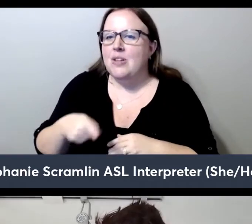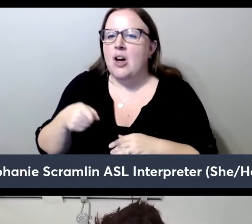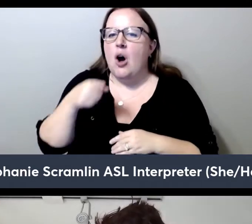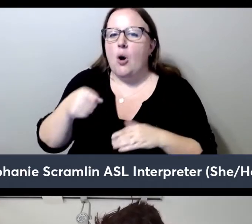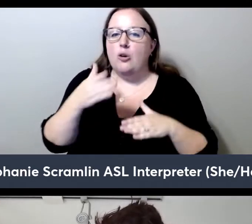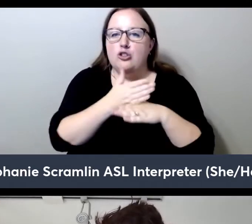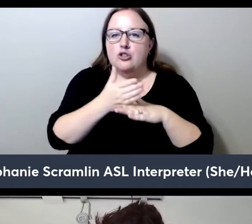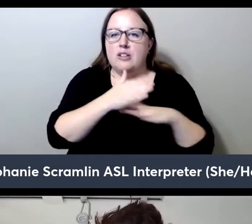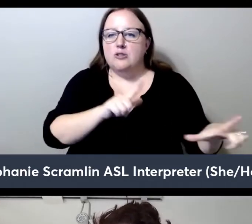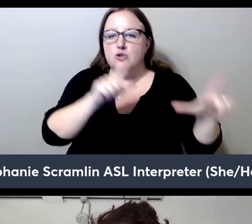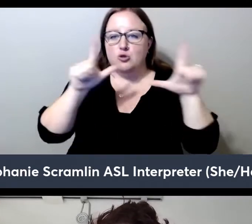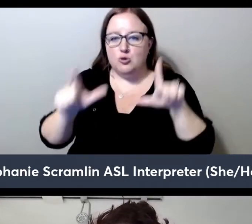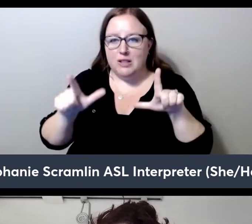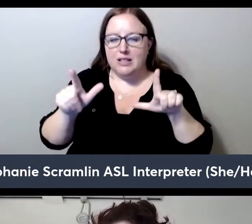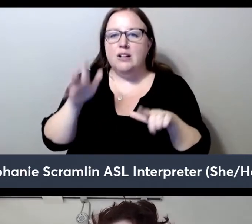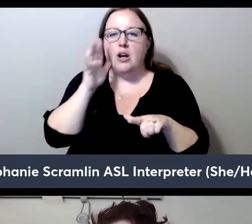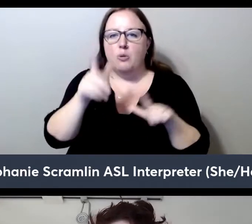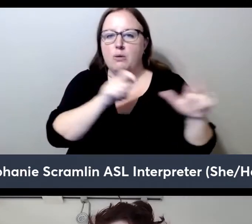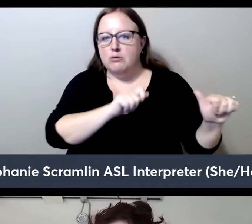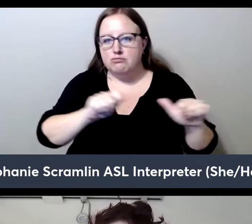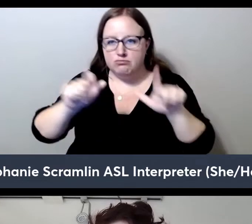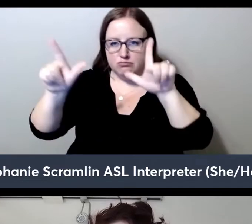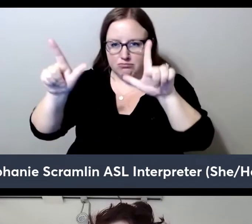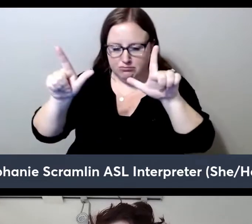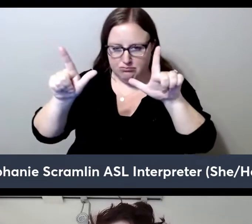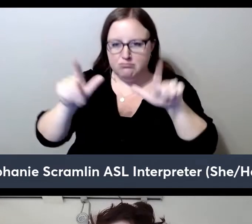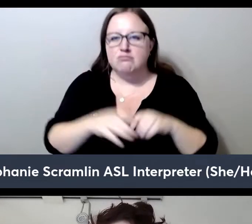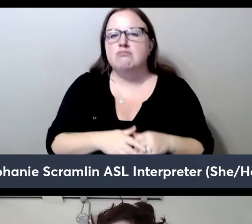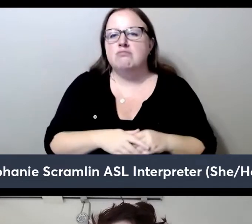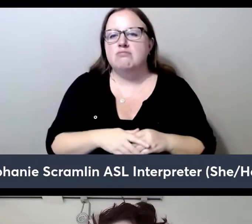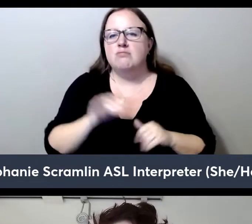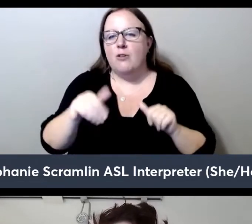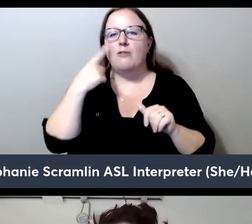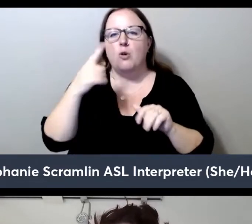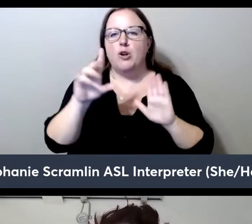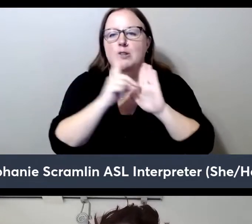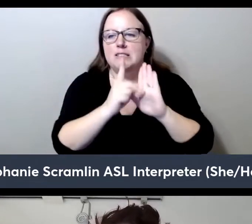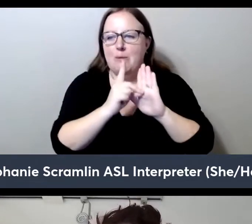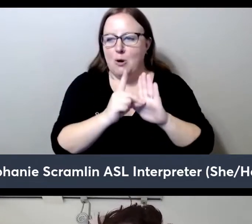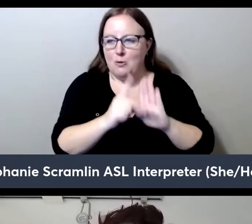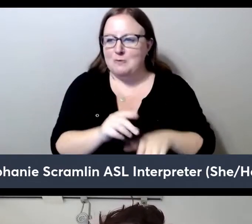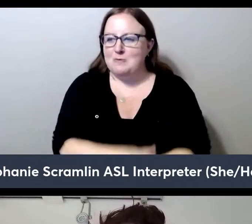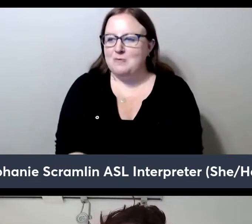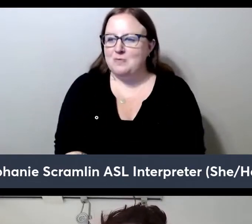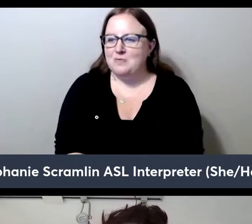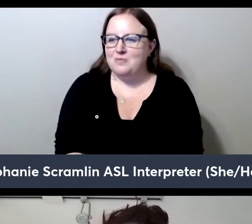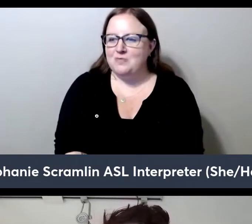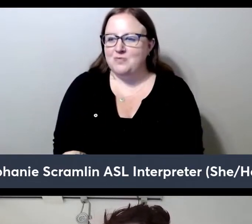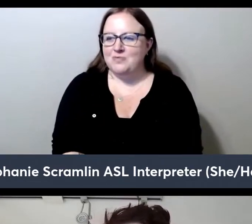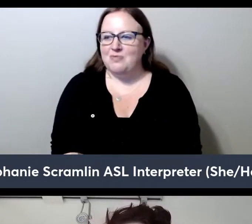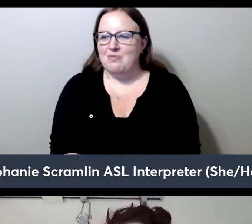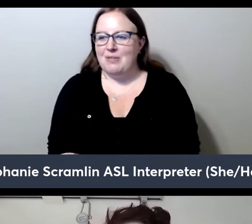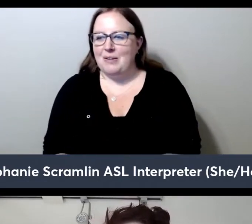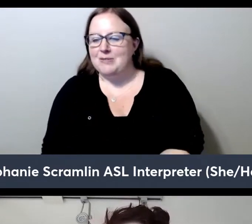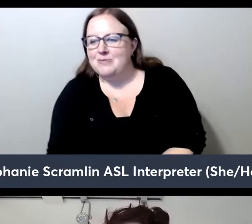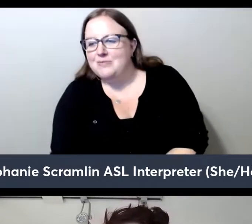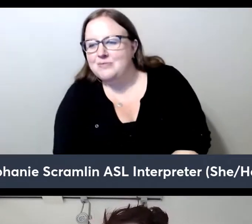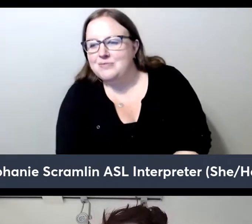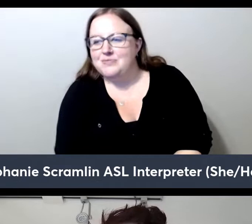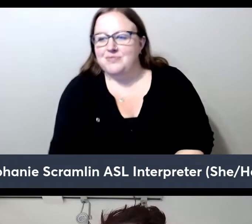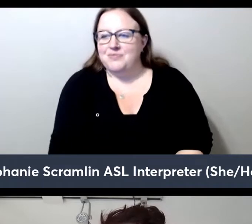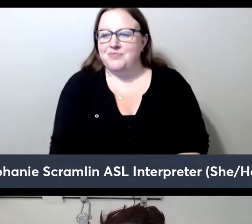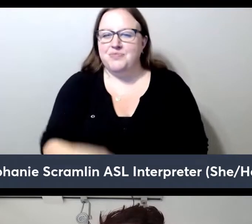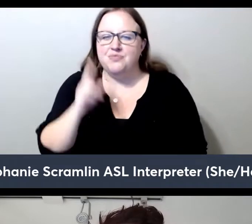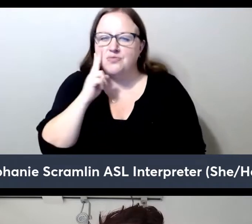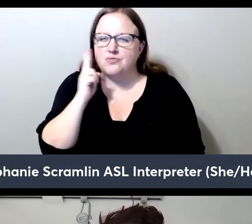And we'll bring it up as soon as you get your demo ready on screen there. Okay. All right. So let's see if it's